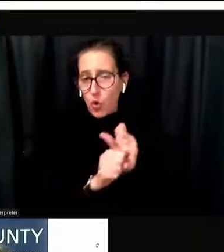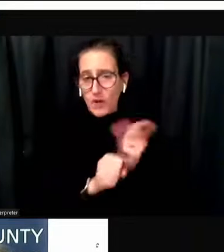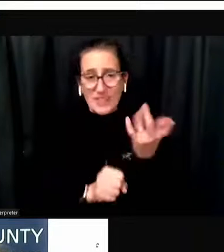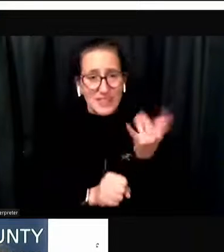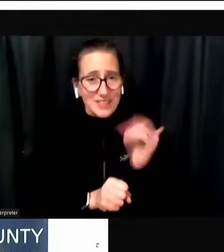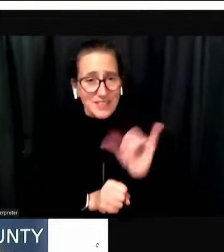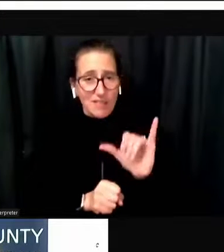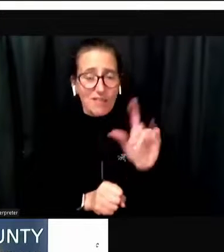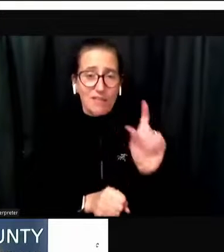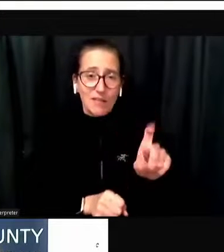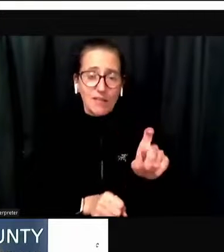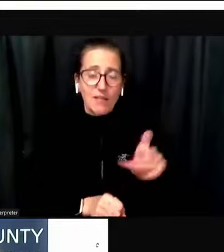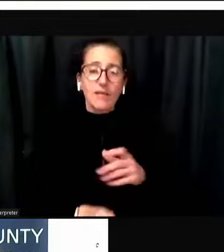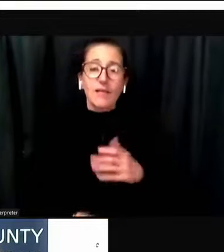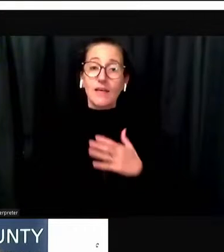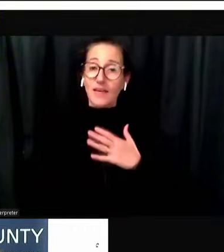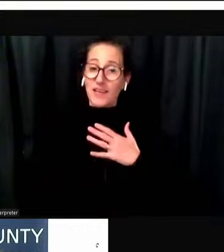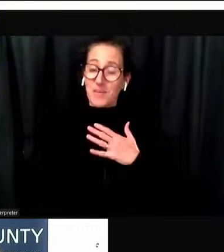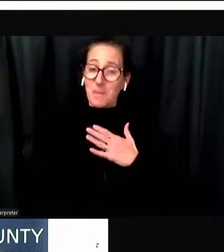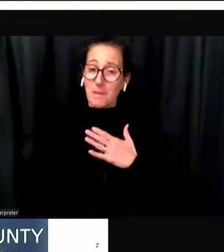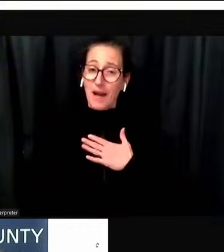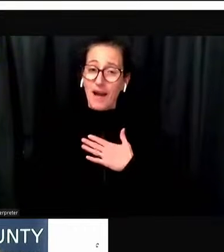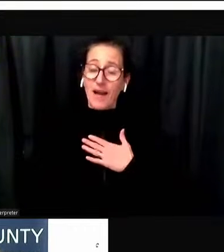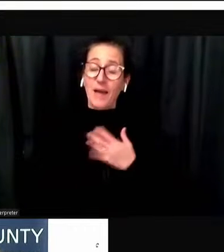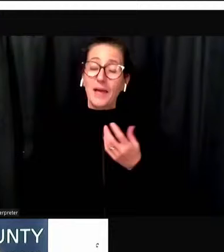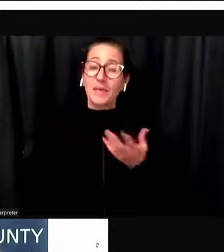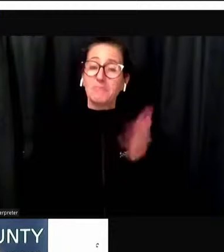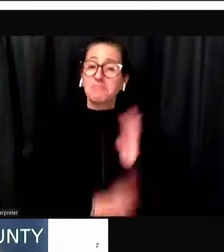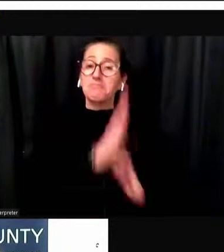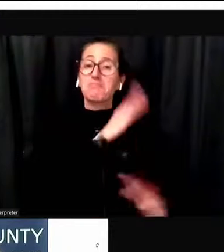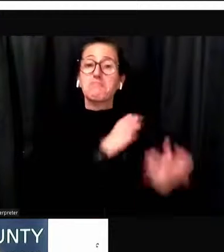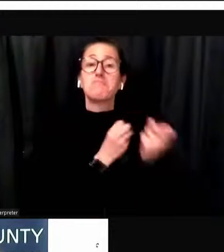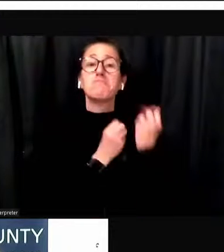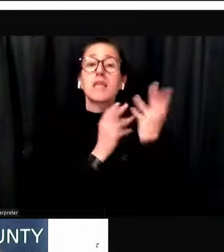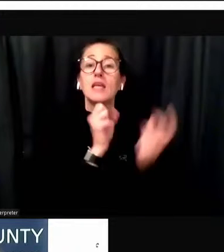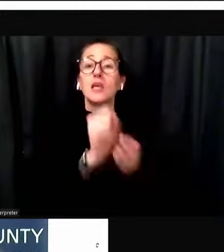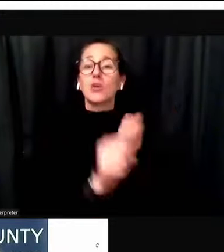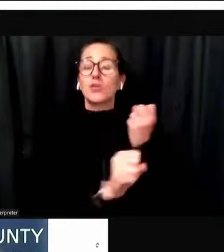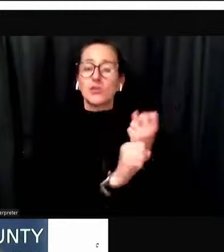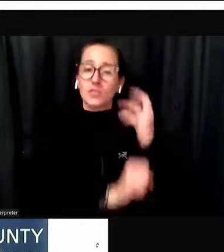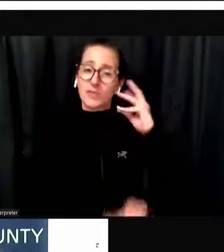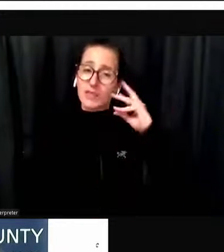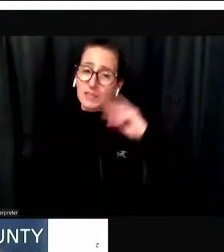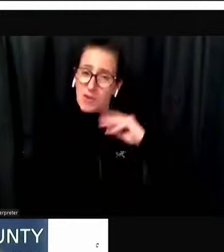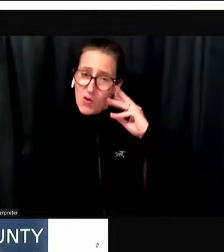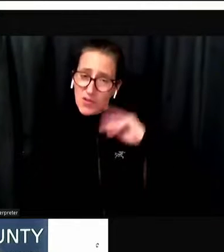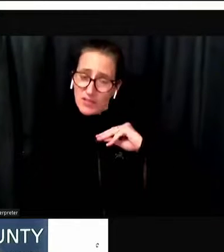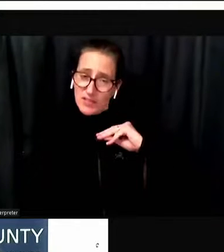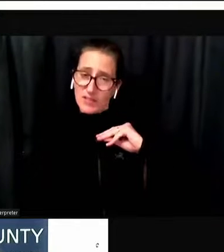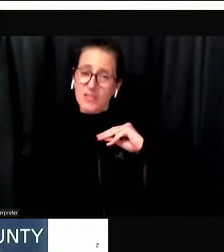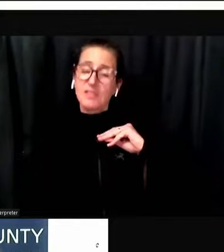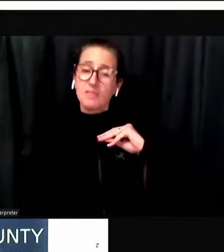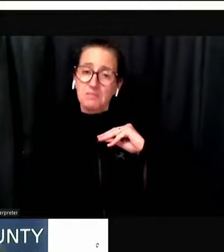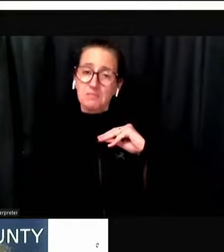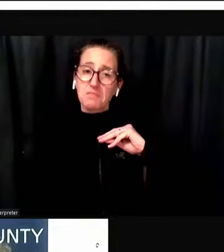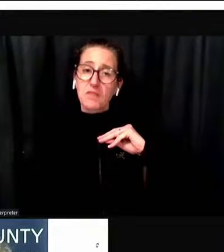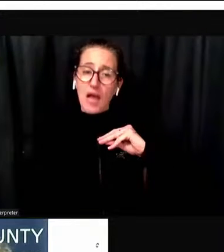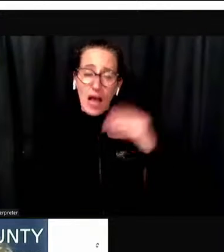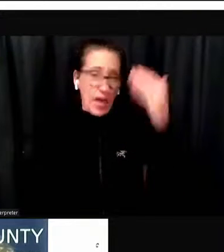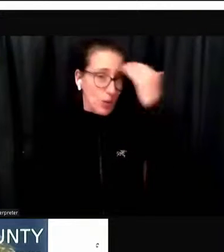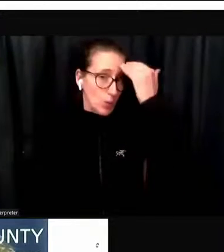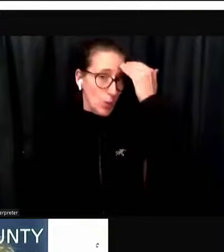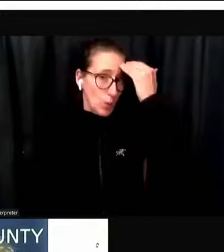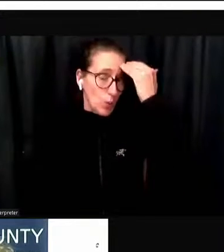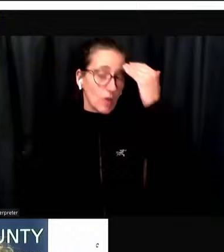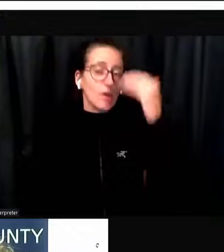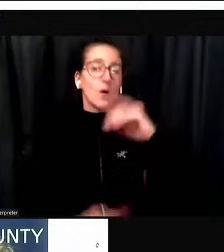experience, many years, if when people are determined, they